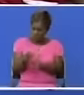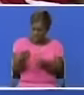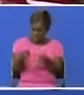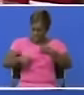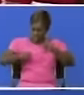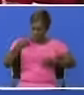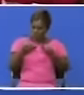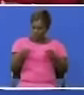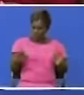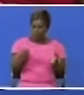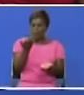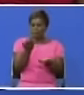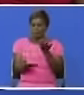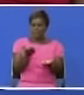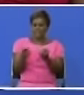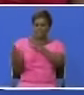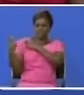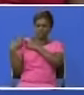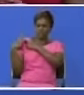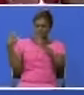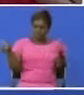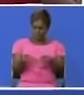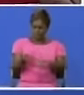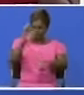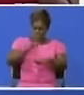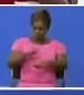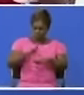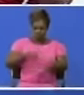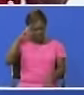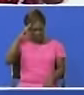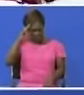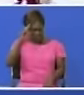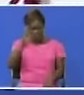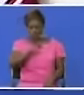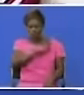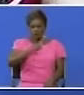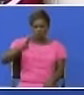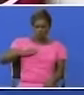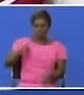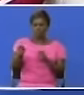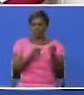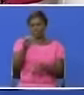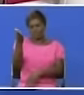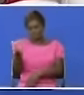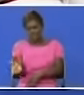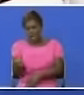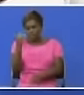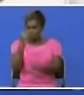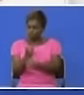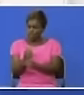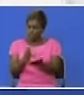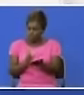we balance them with the responsibility. And there's a good reason why regulatory bodies like KFCB exist, to